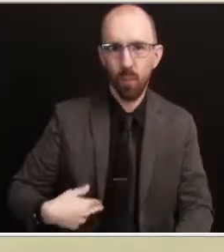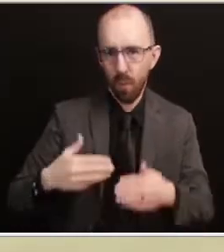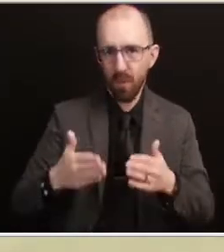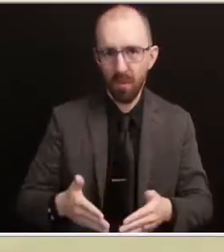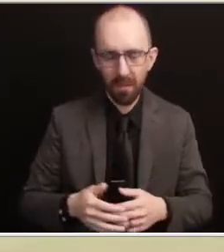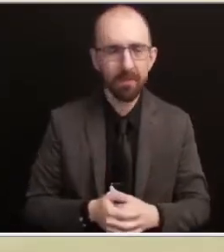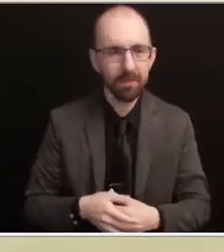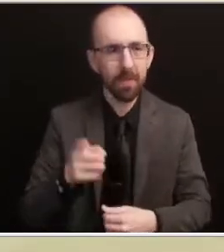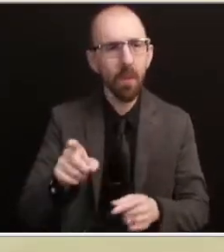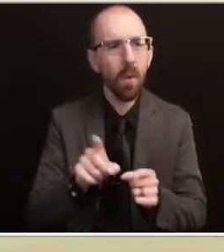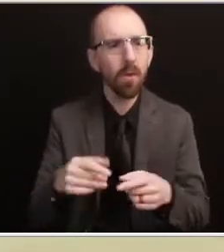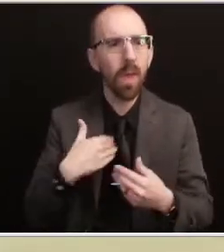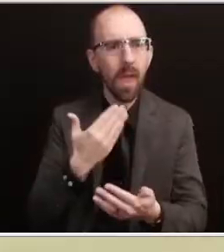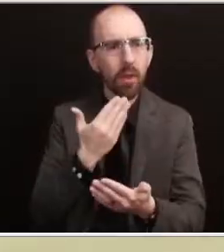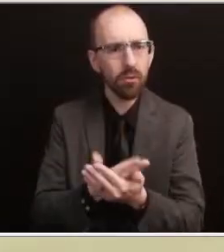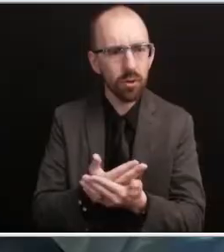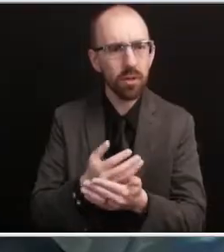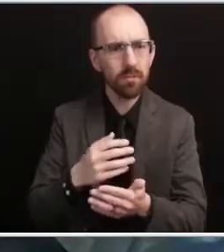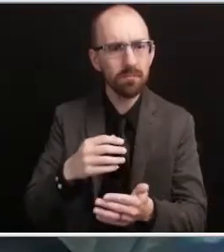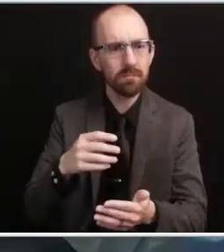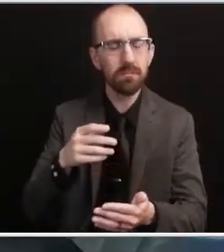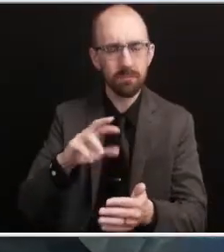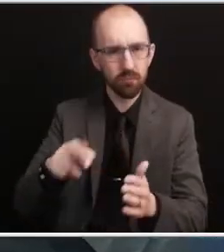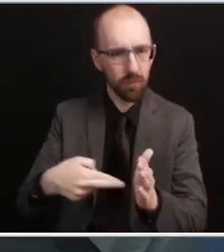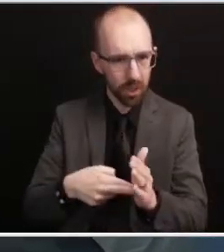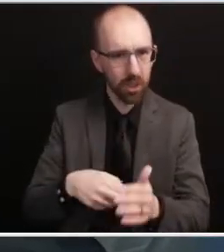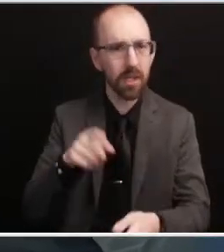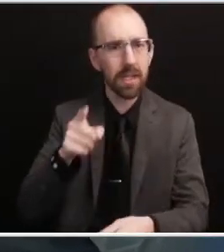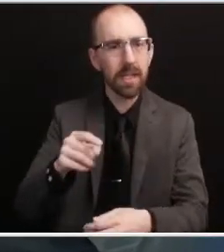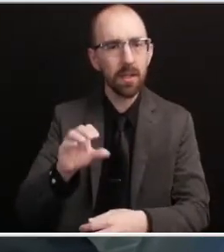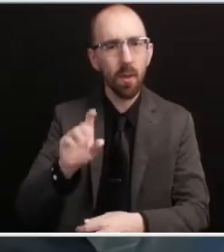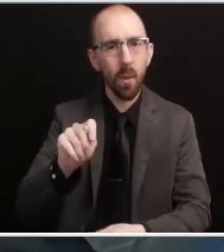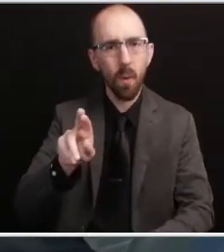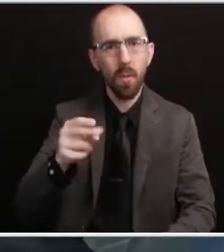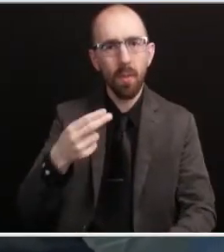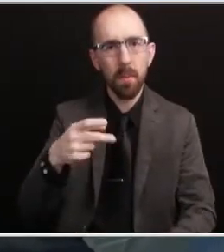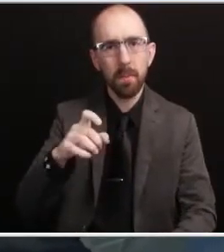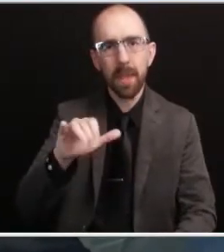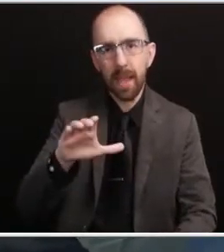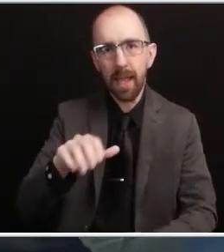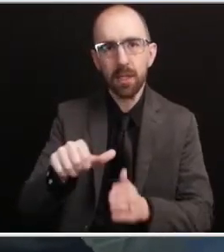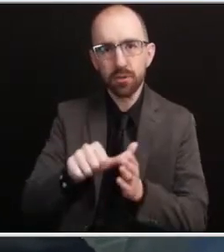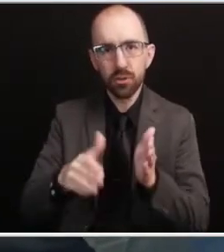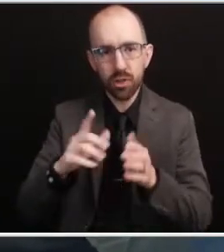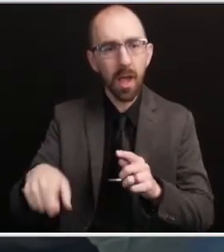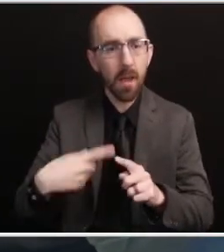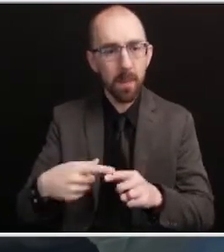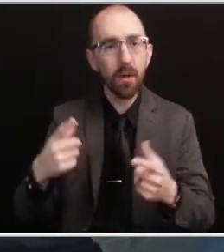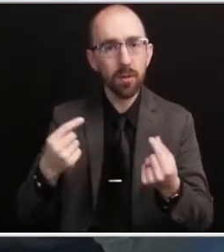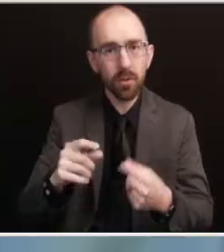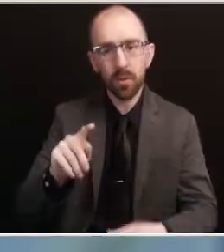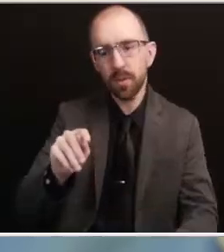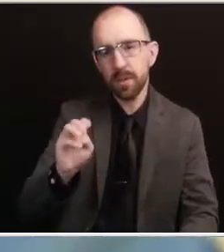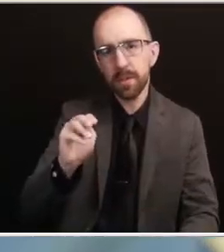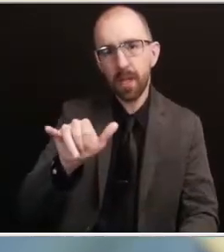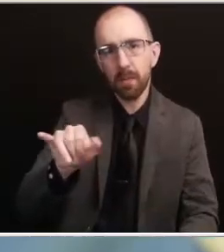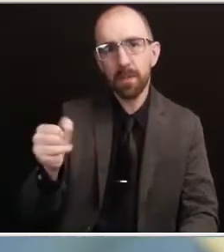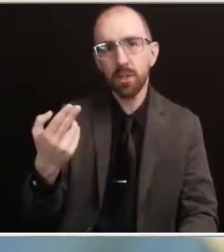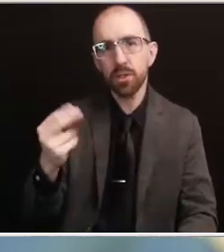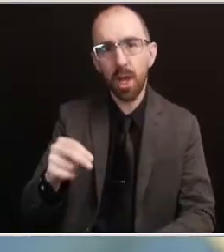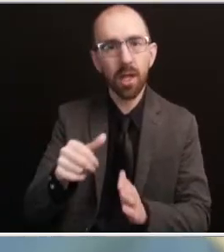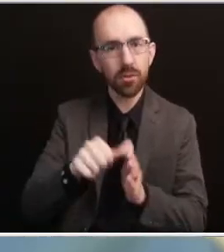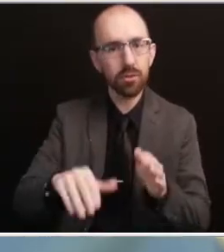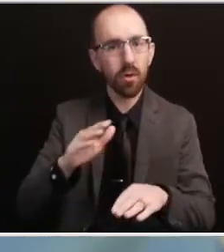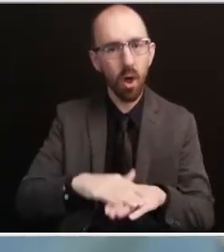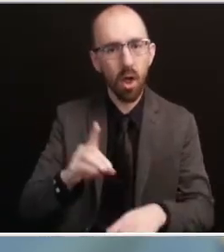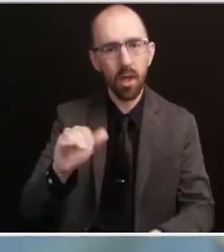happens to be the University of Kansas Health System orthopedic surgeon about to perform Tommy John surgery on Daniel. It's